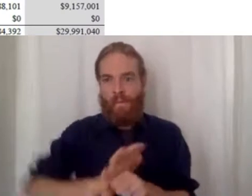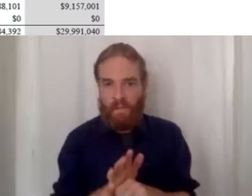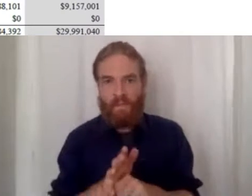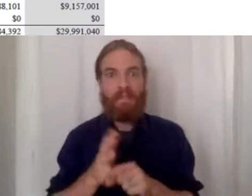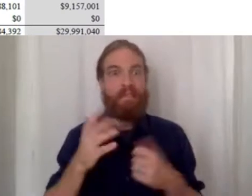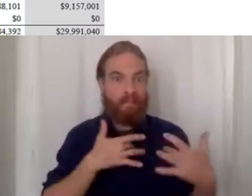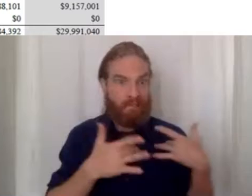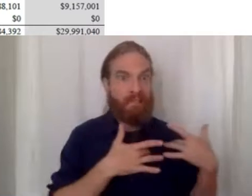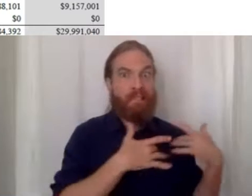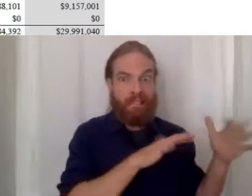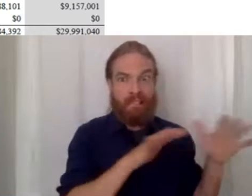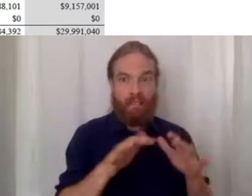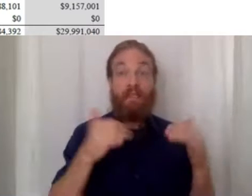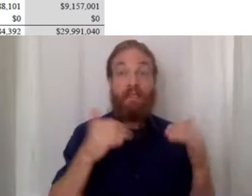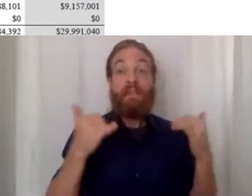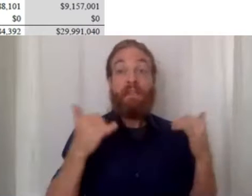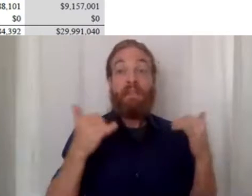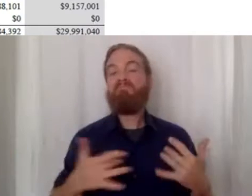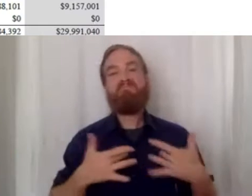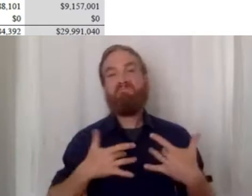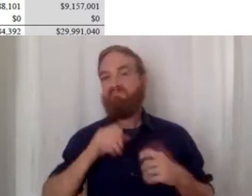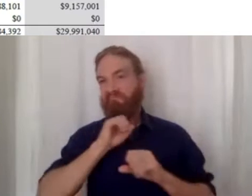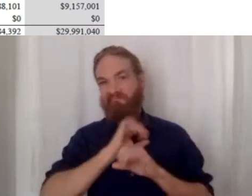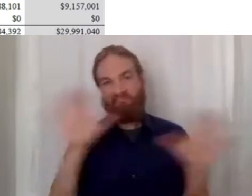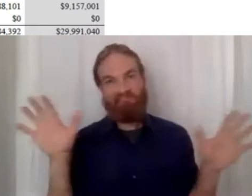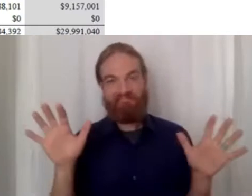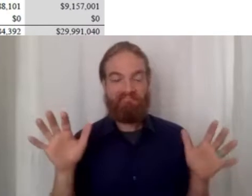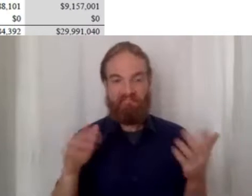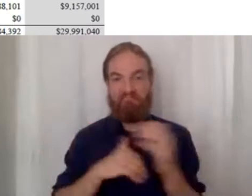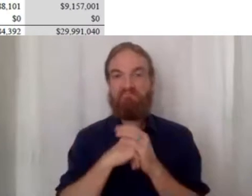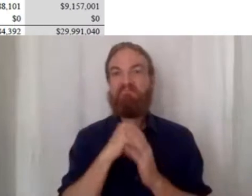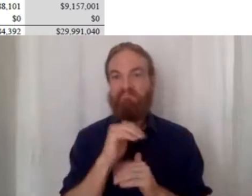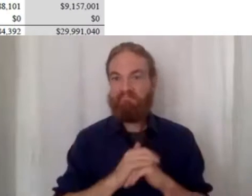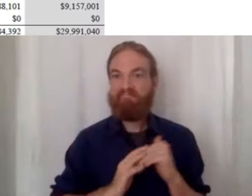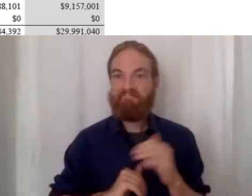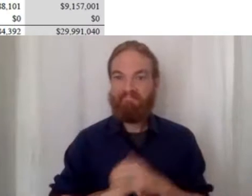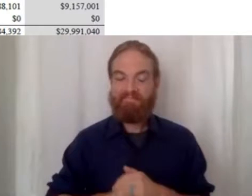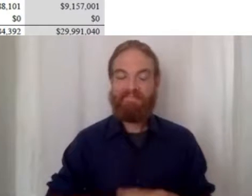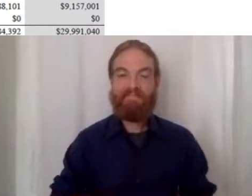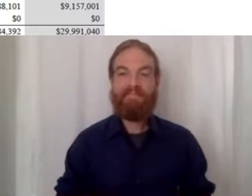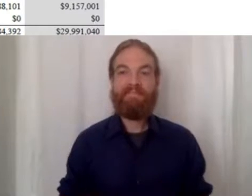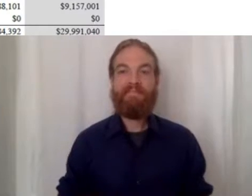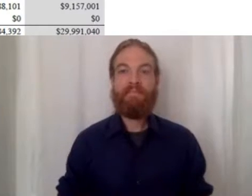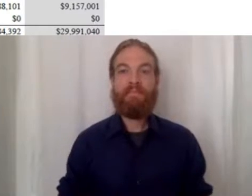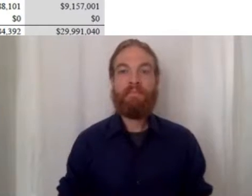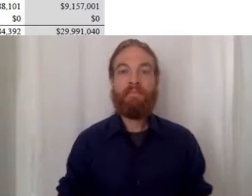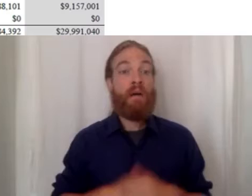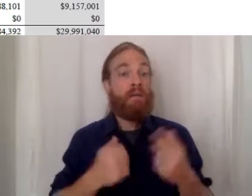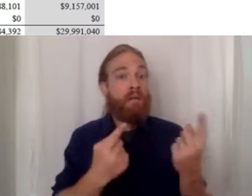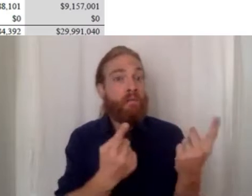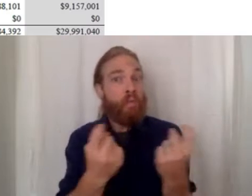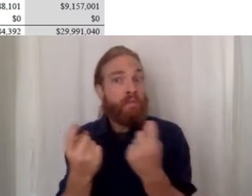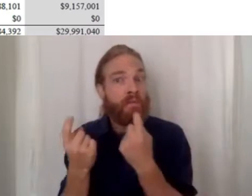Are there any questions? Questions for Lori about the financial report?